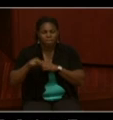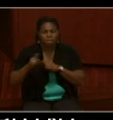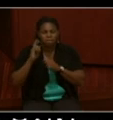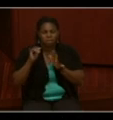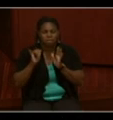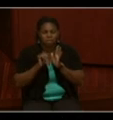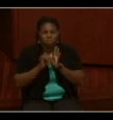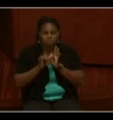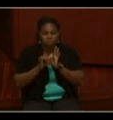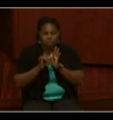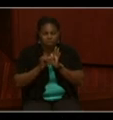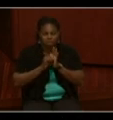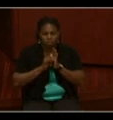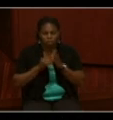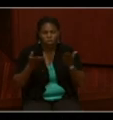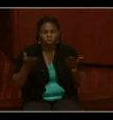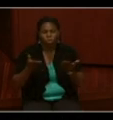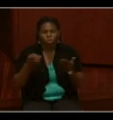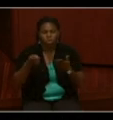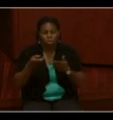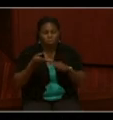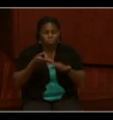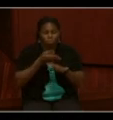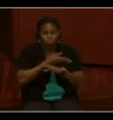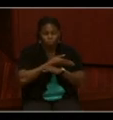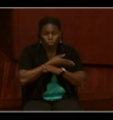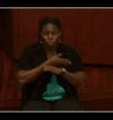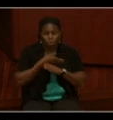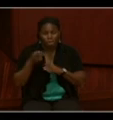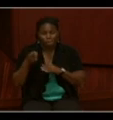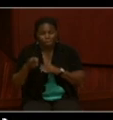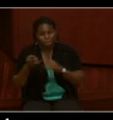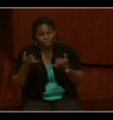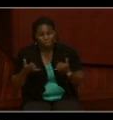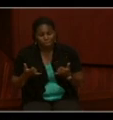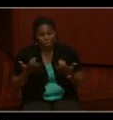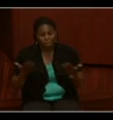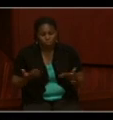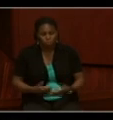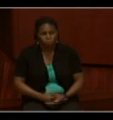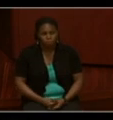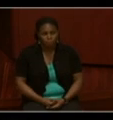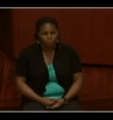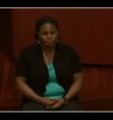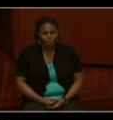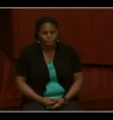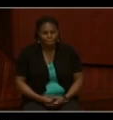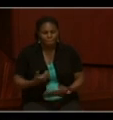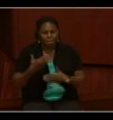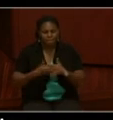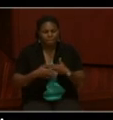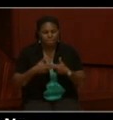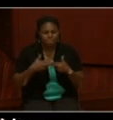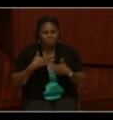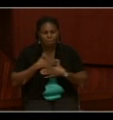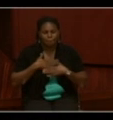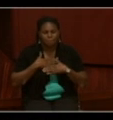was, you know, what was there before and this is what's there now. The next slide, please.